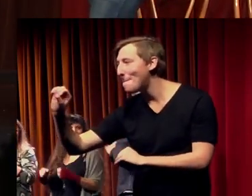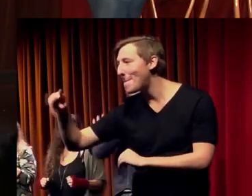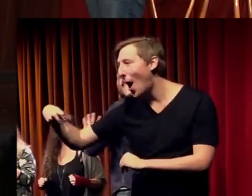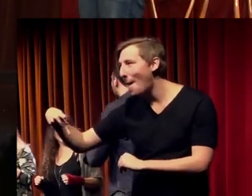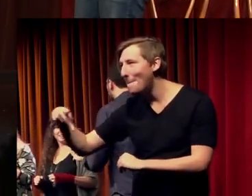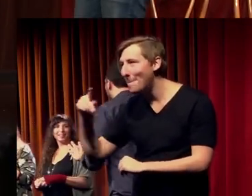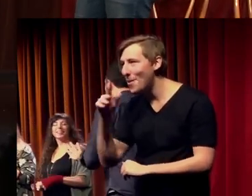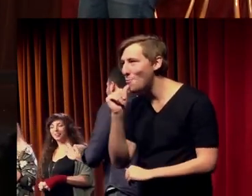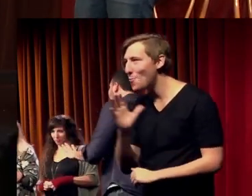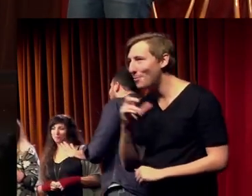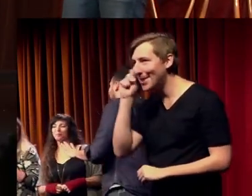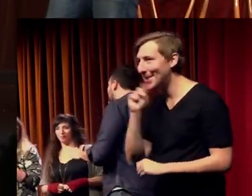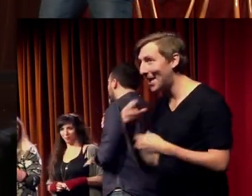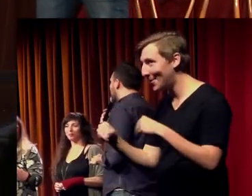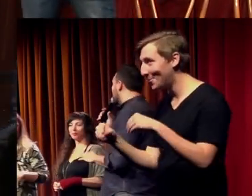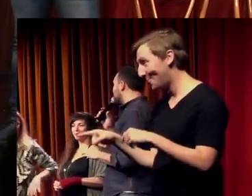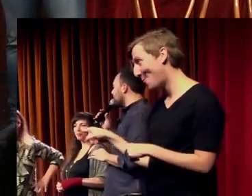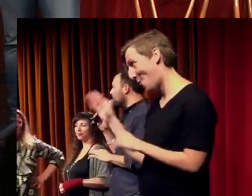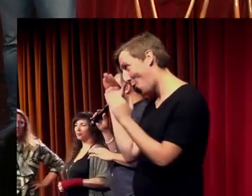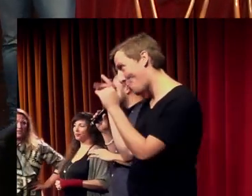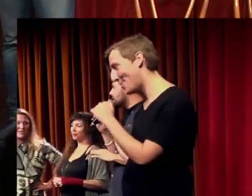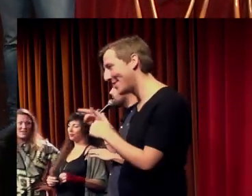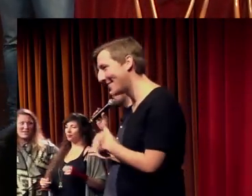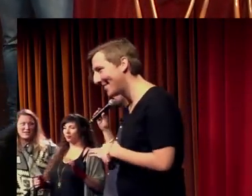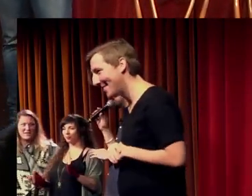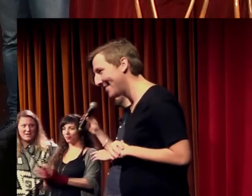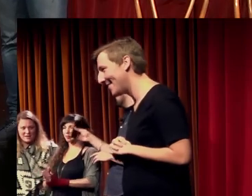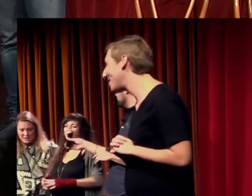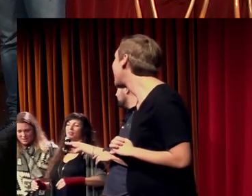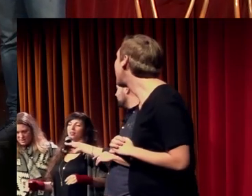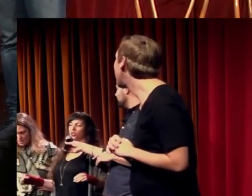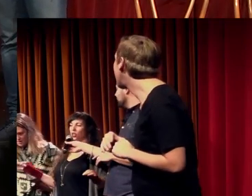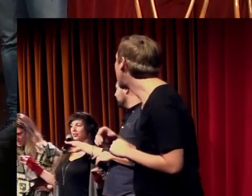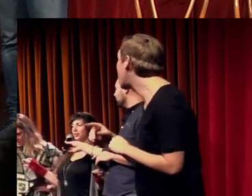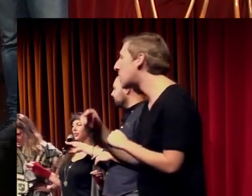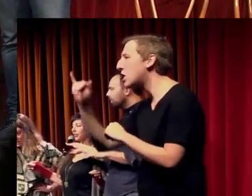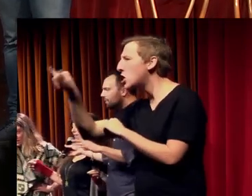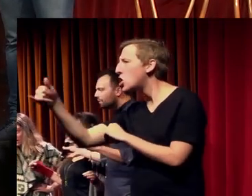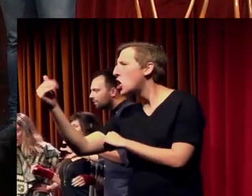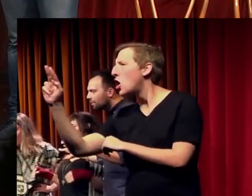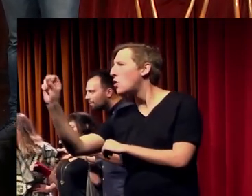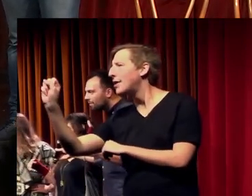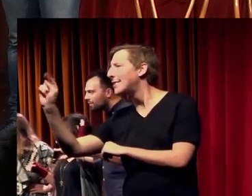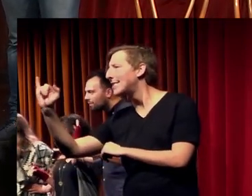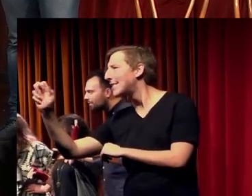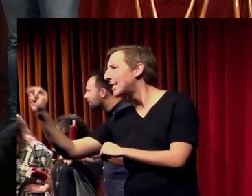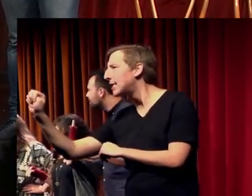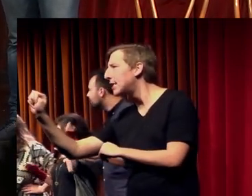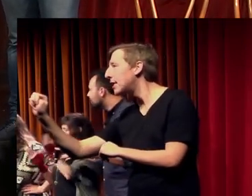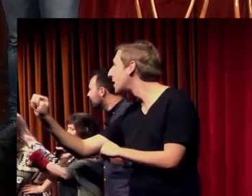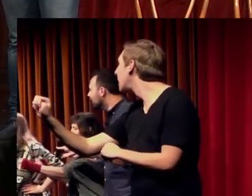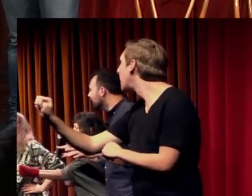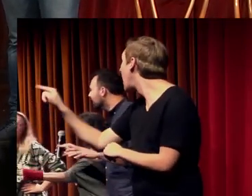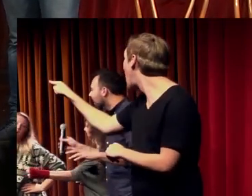Okay, great. Are we ready to play? Okay, first name. Justin.